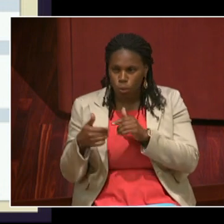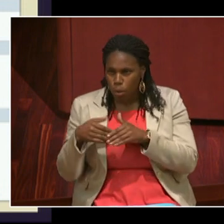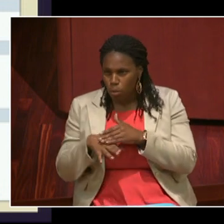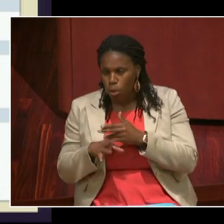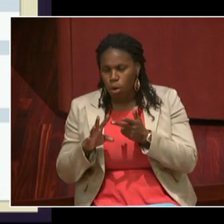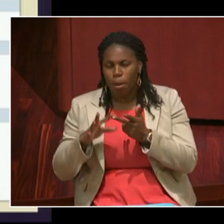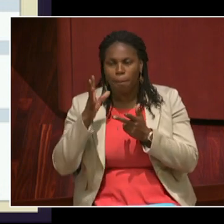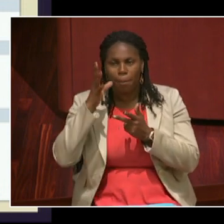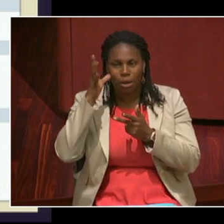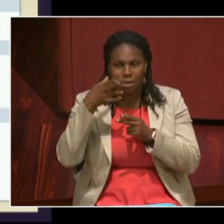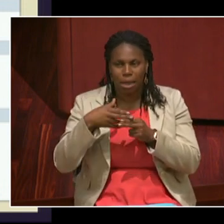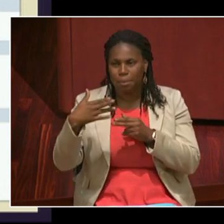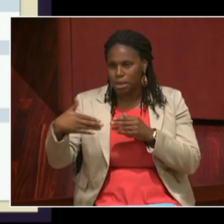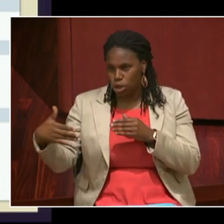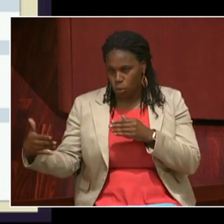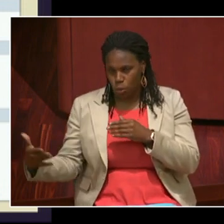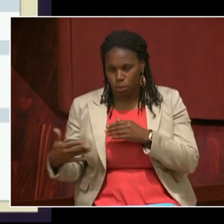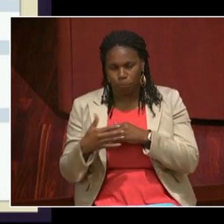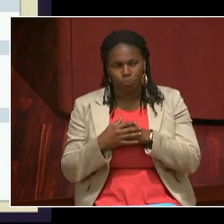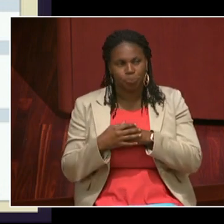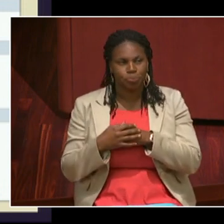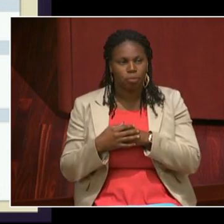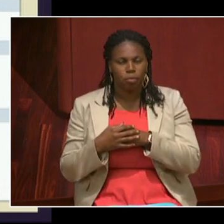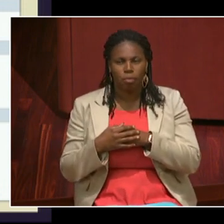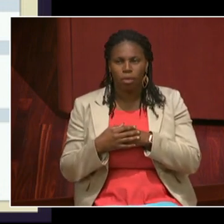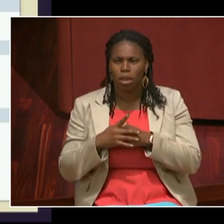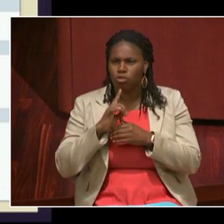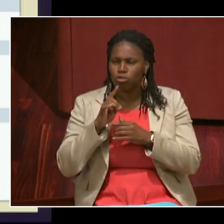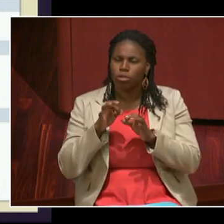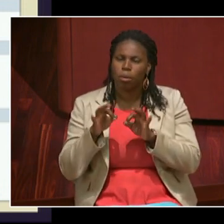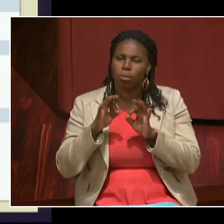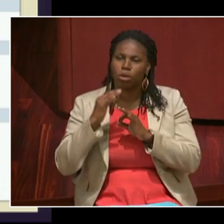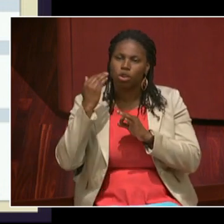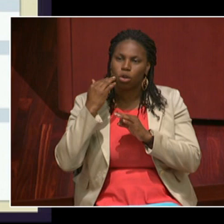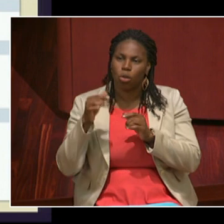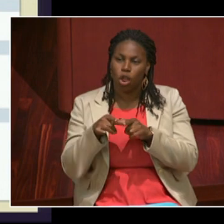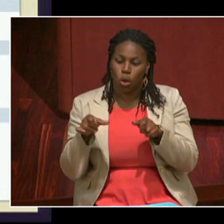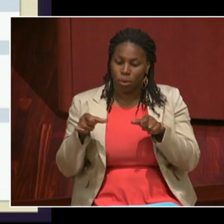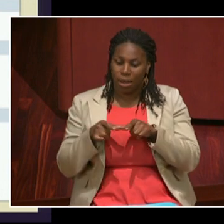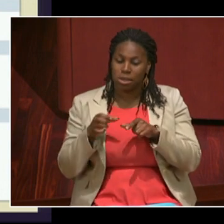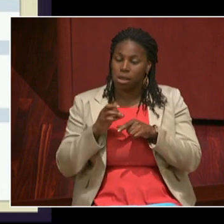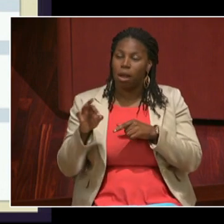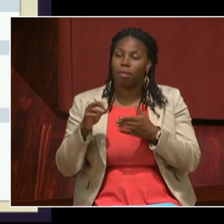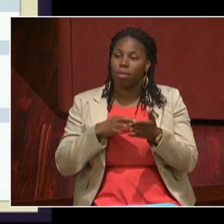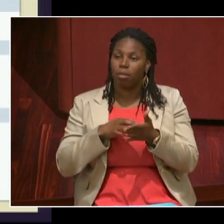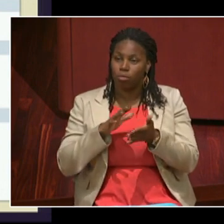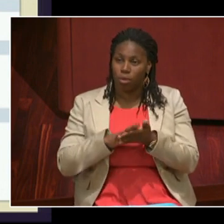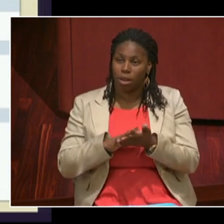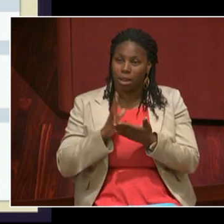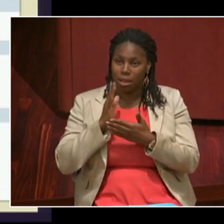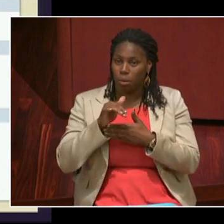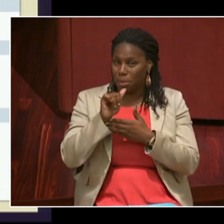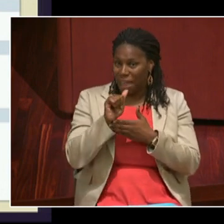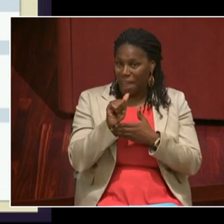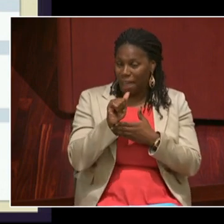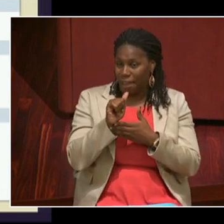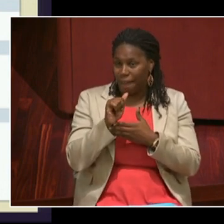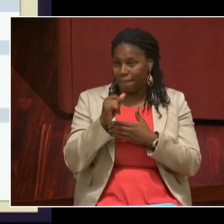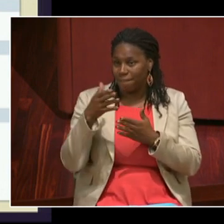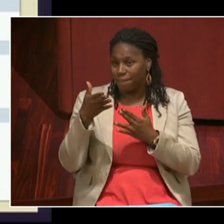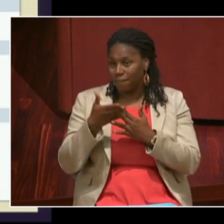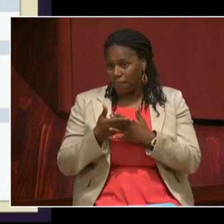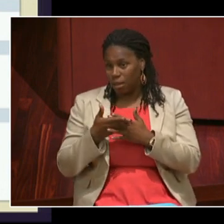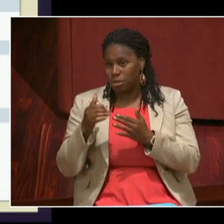names, and so on. It's also important to note the location of the record. Again, there are going to be A files in both Kansas